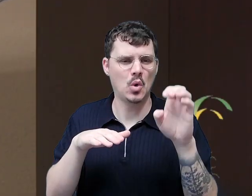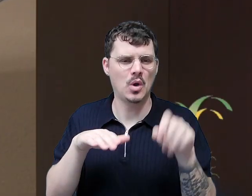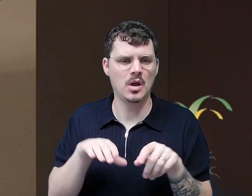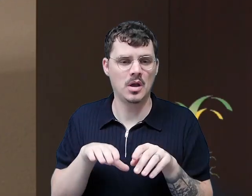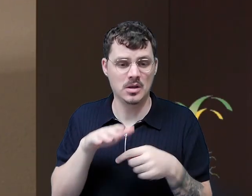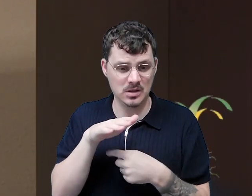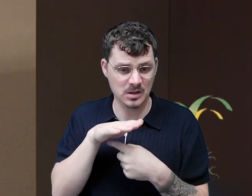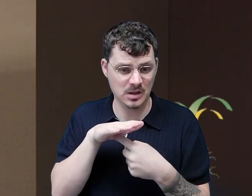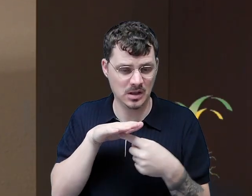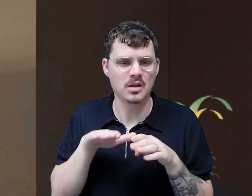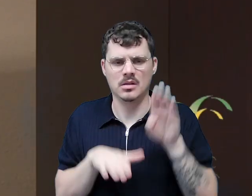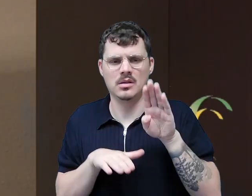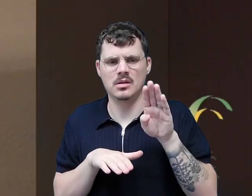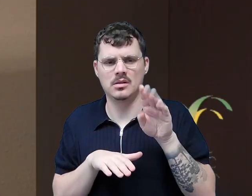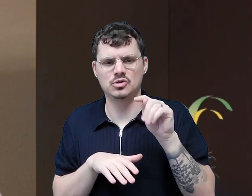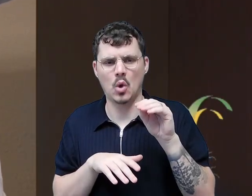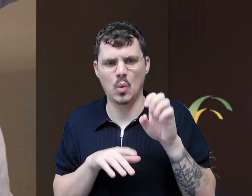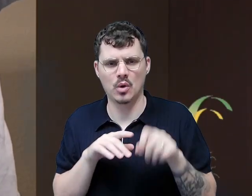toe goes up.